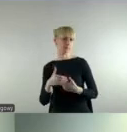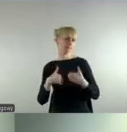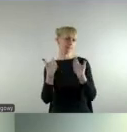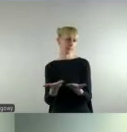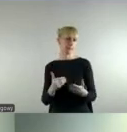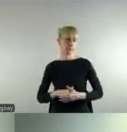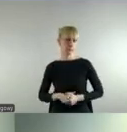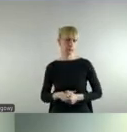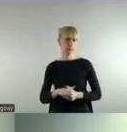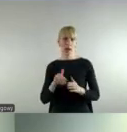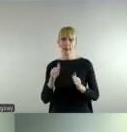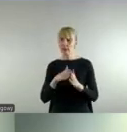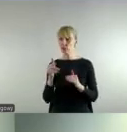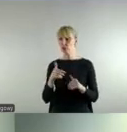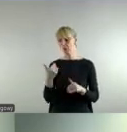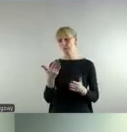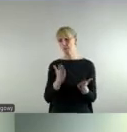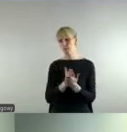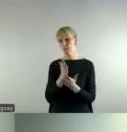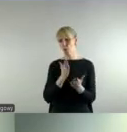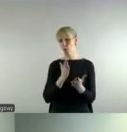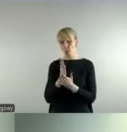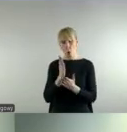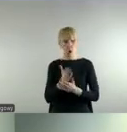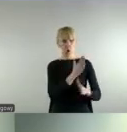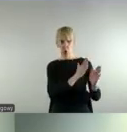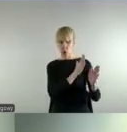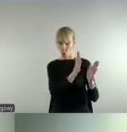of personal preparedness.